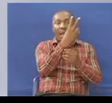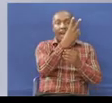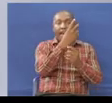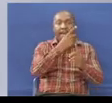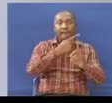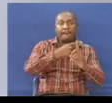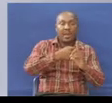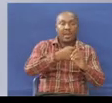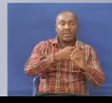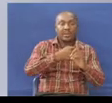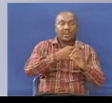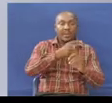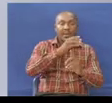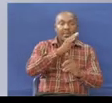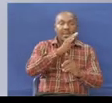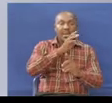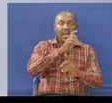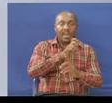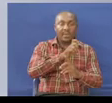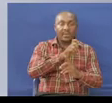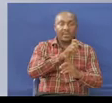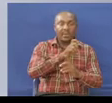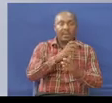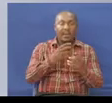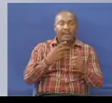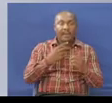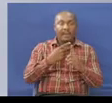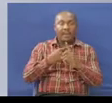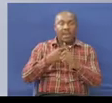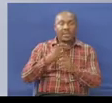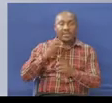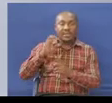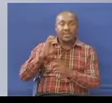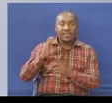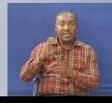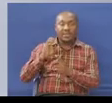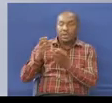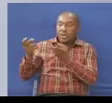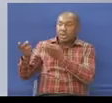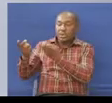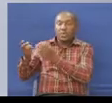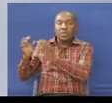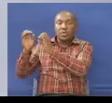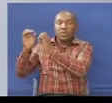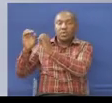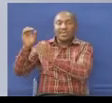plus bx plus c is equal to 0,